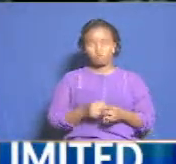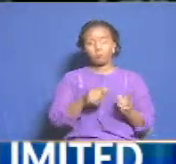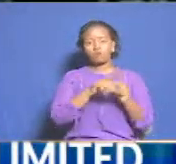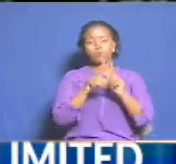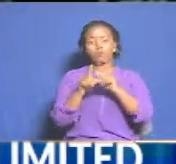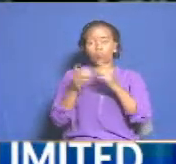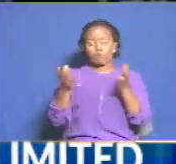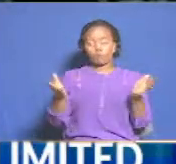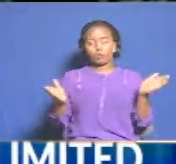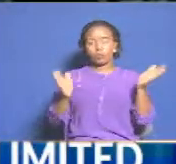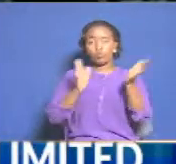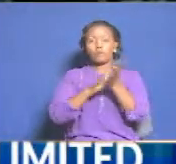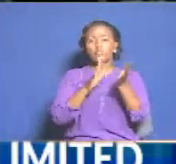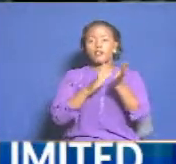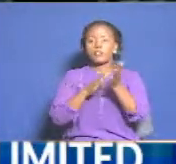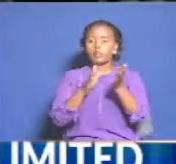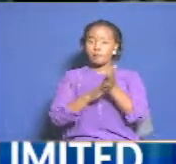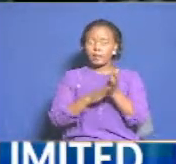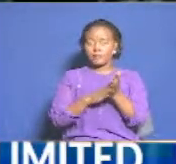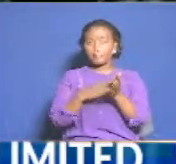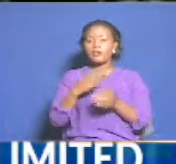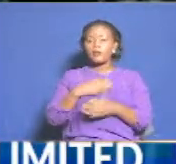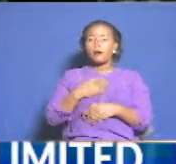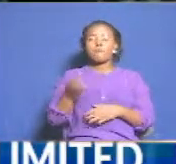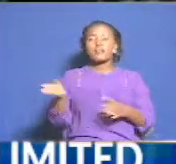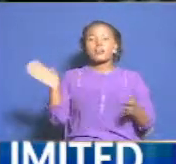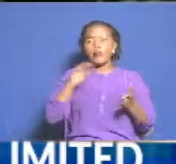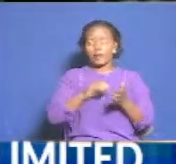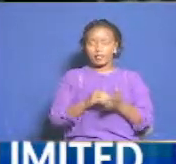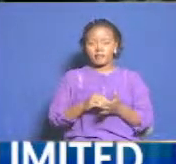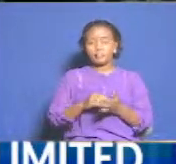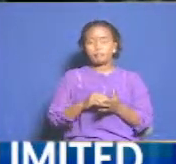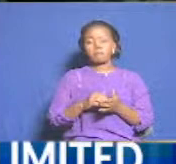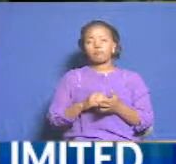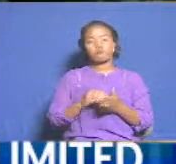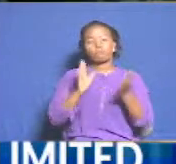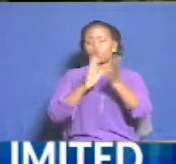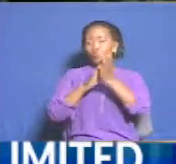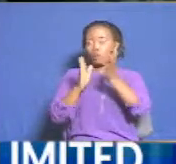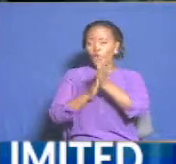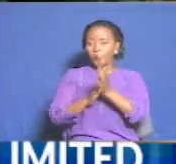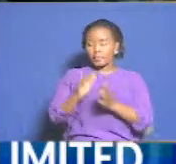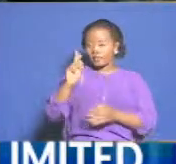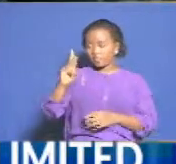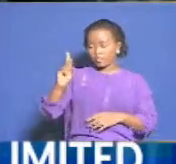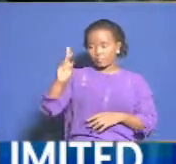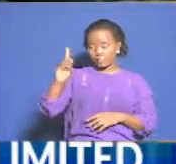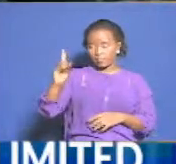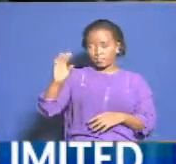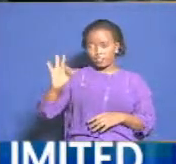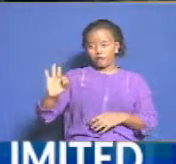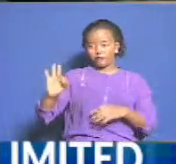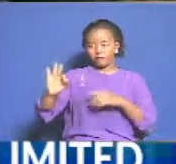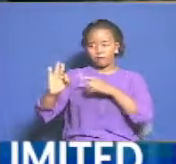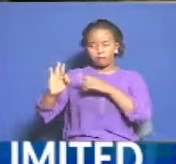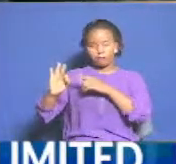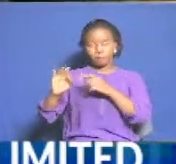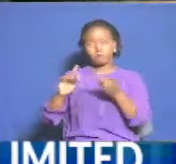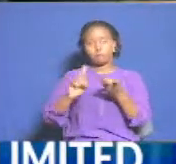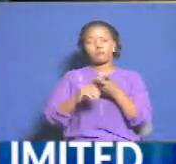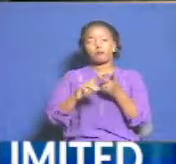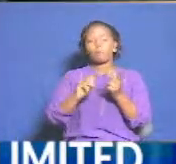I have, I want to once again commend the Kenya Defense Forces, Kenya